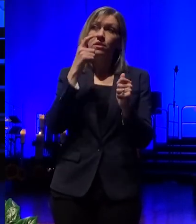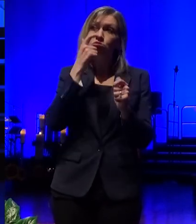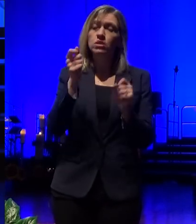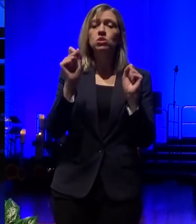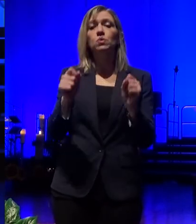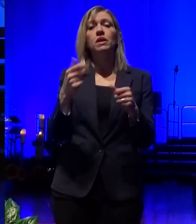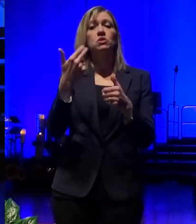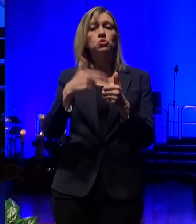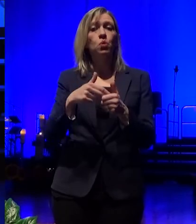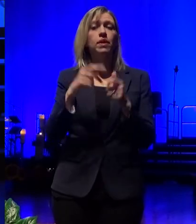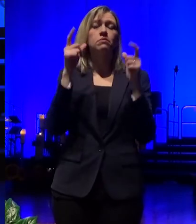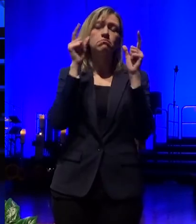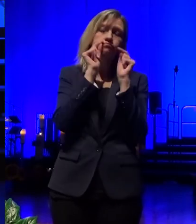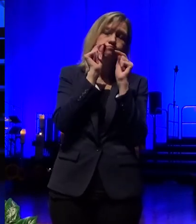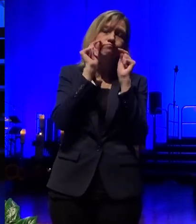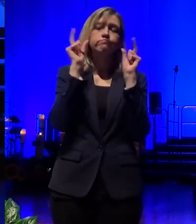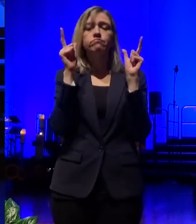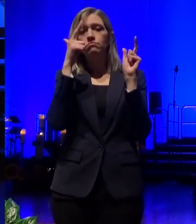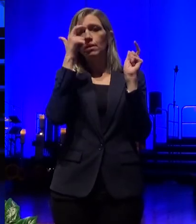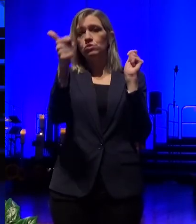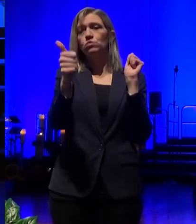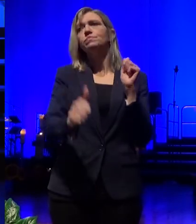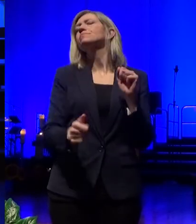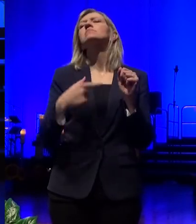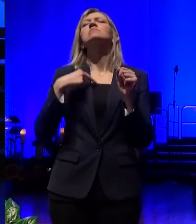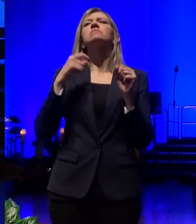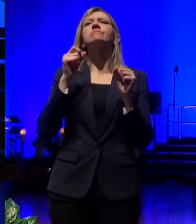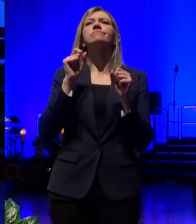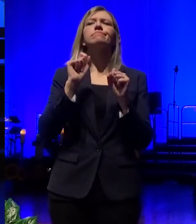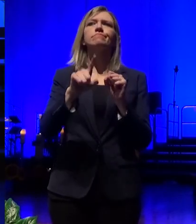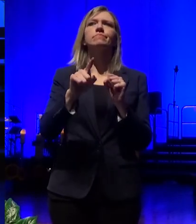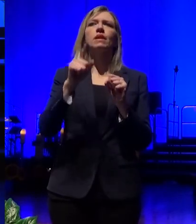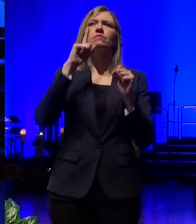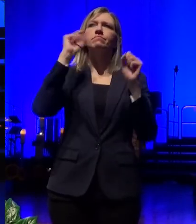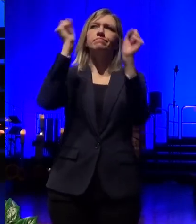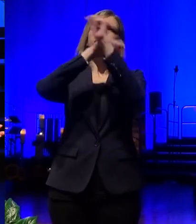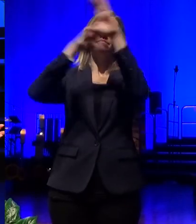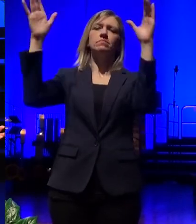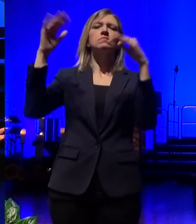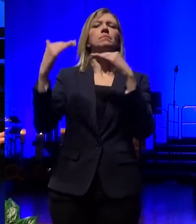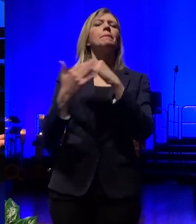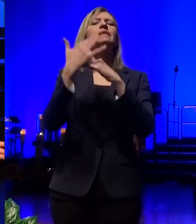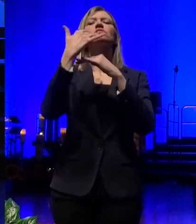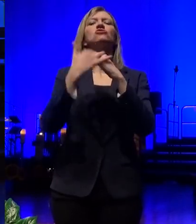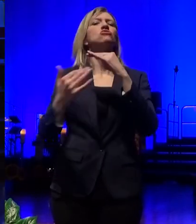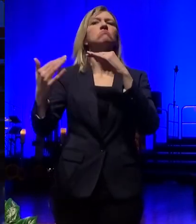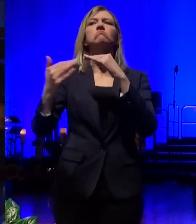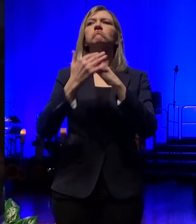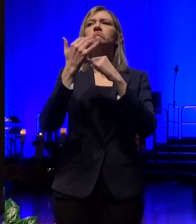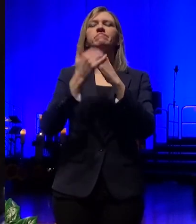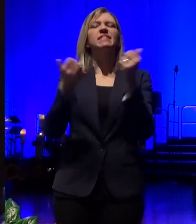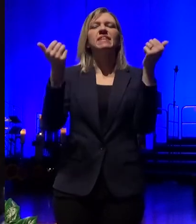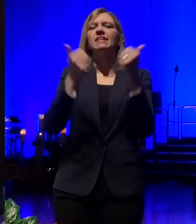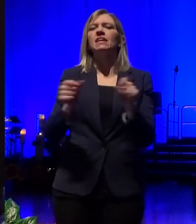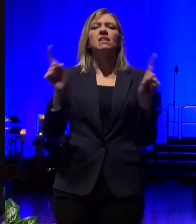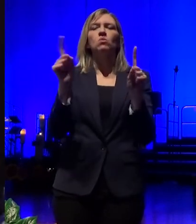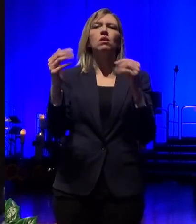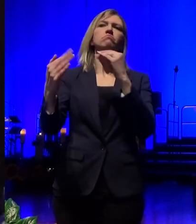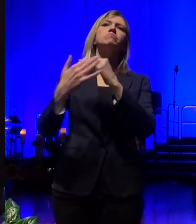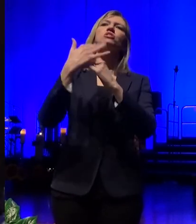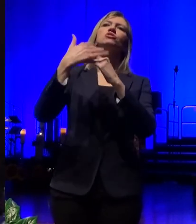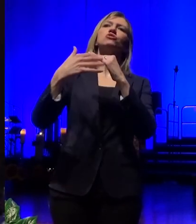close your eyes or you can have your eyes open. I invite us to imagine a beach somewhere. You can imagine any beach you